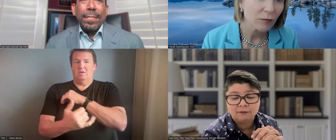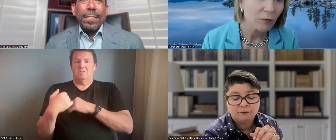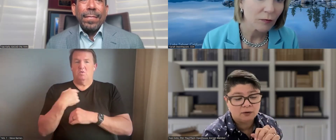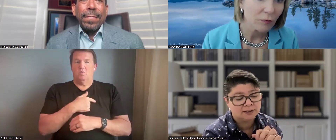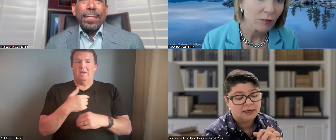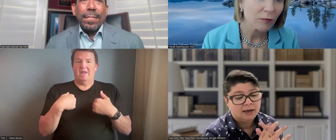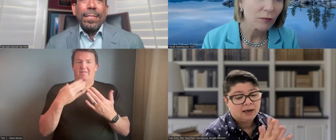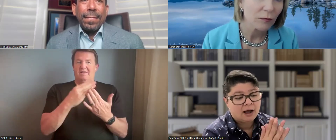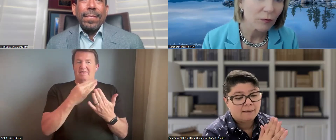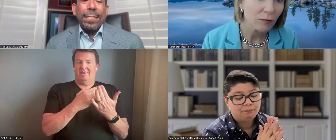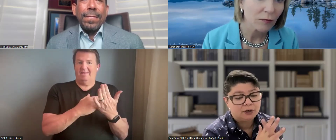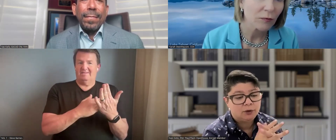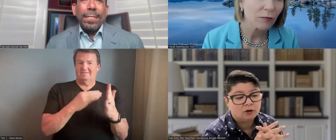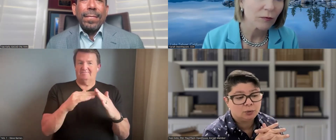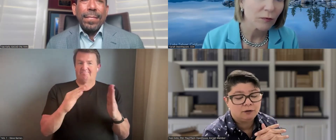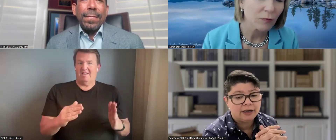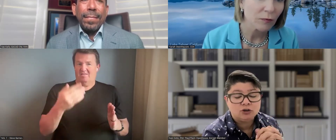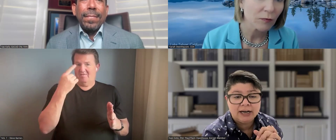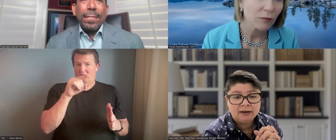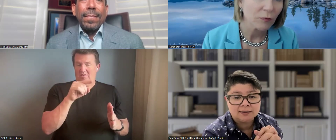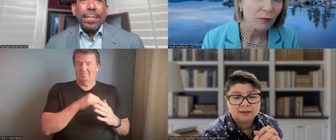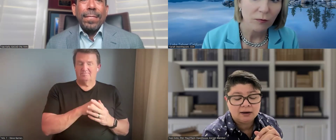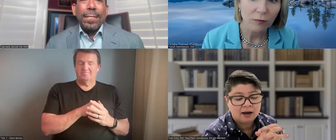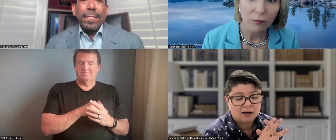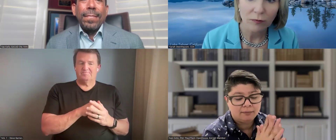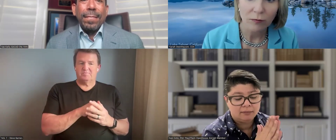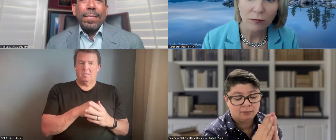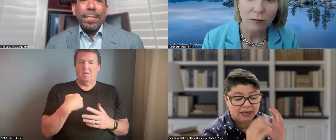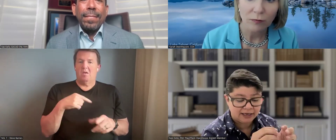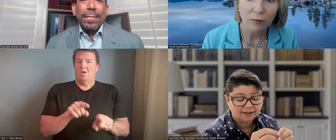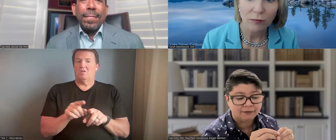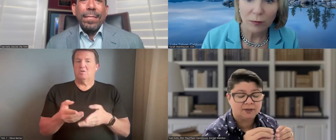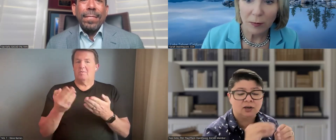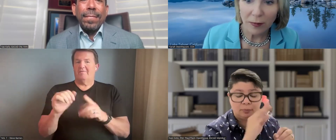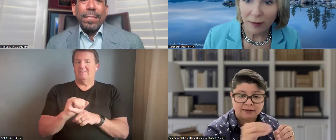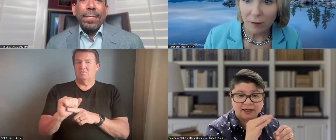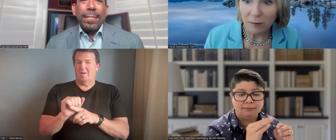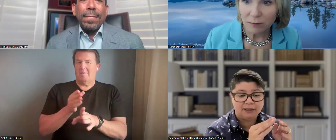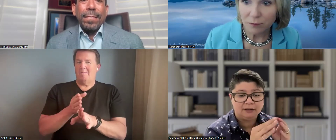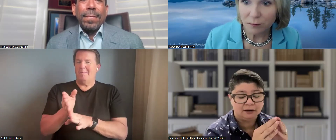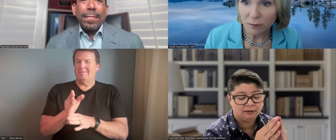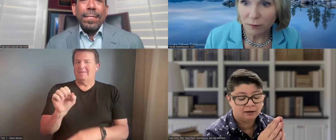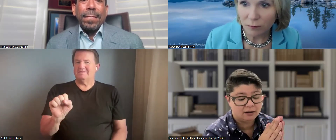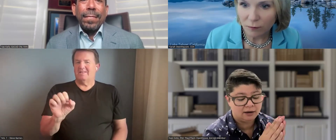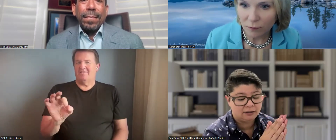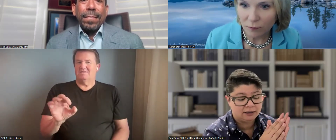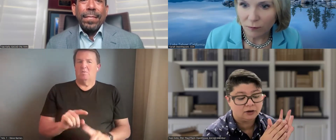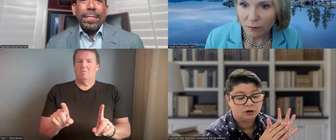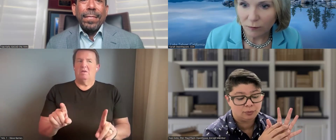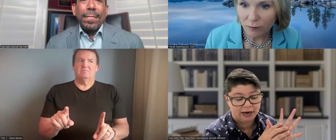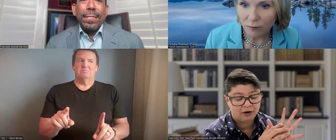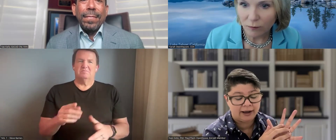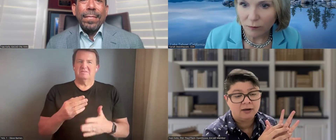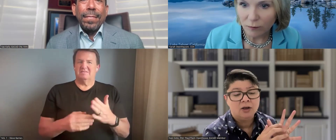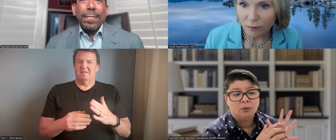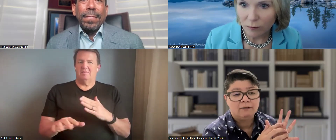list for folks. We also provide trainings mainly in San Francisco, but some in the